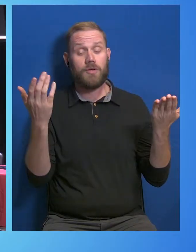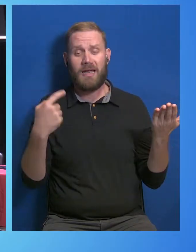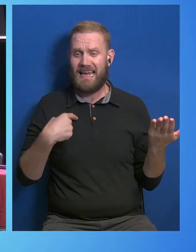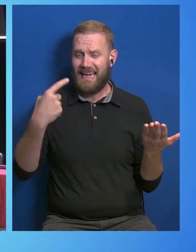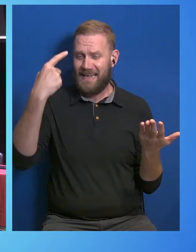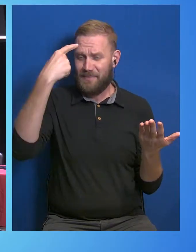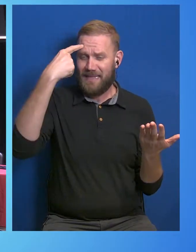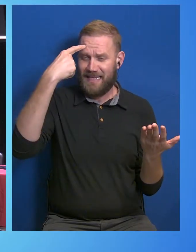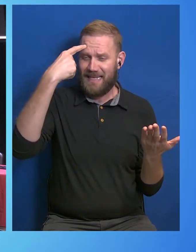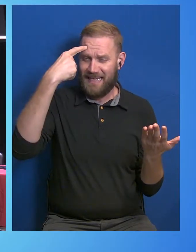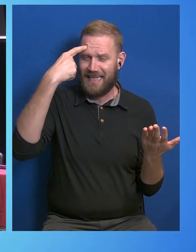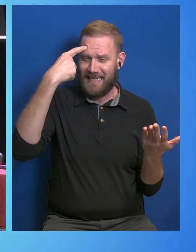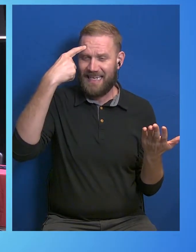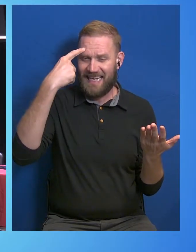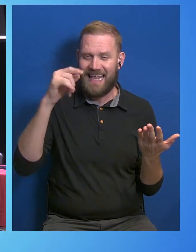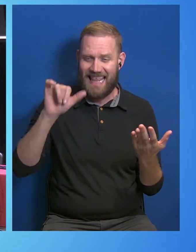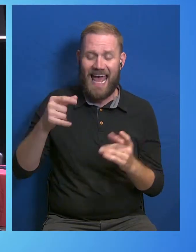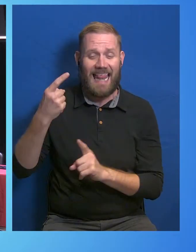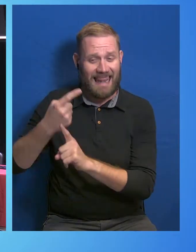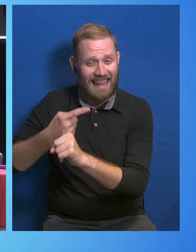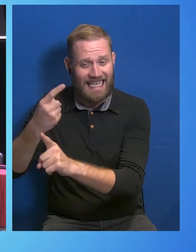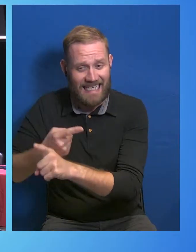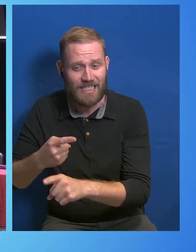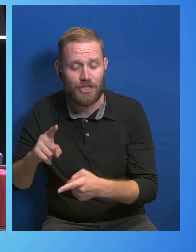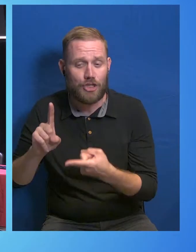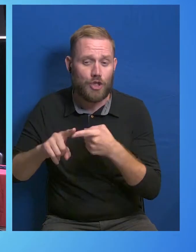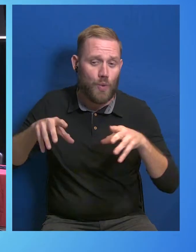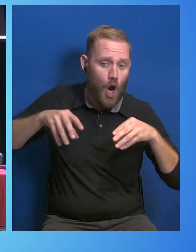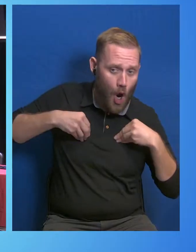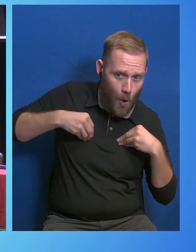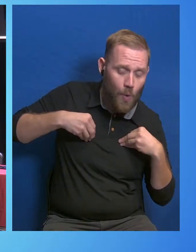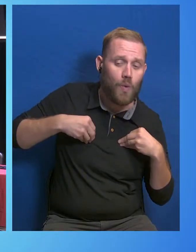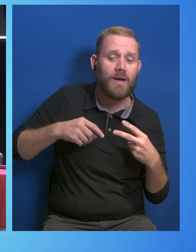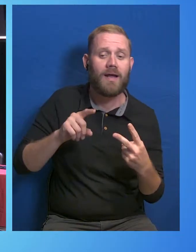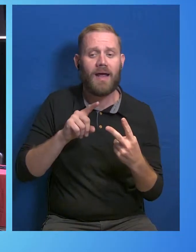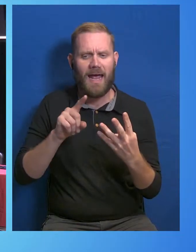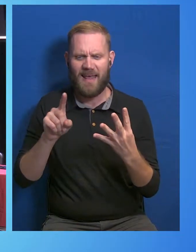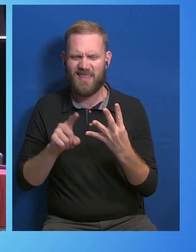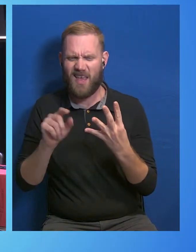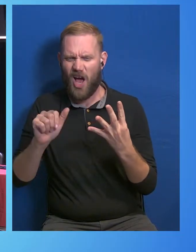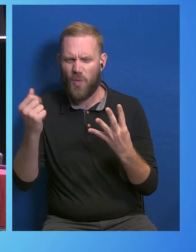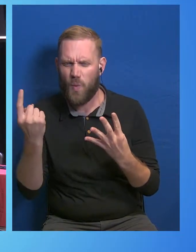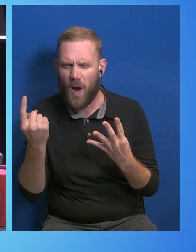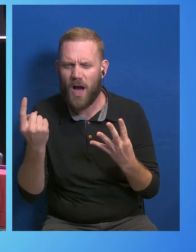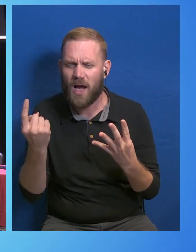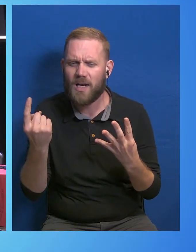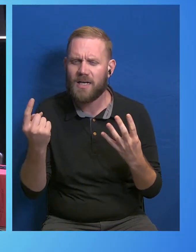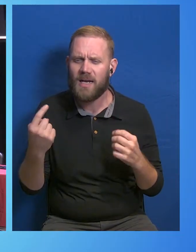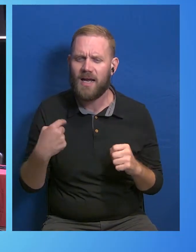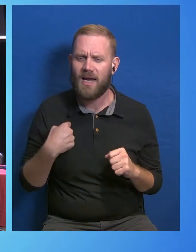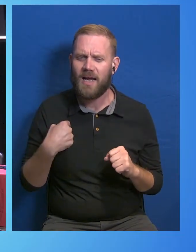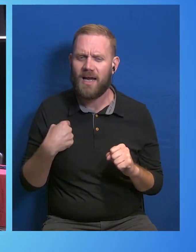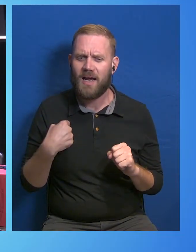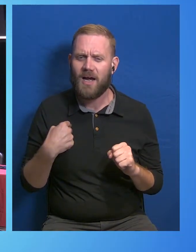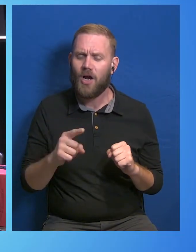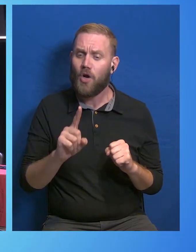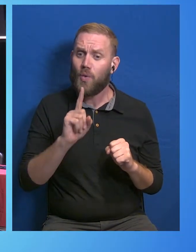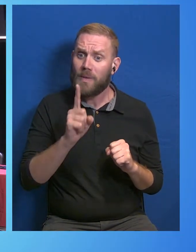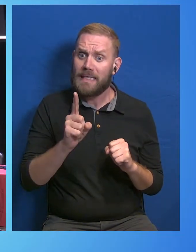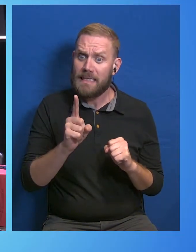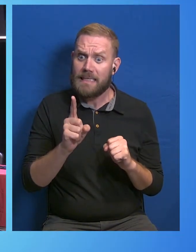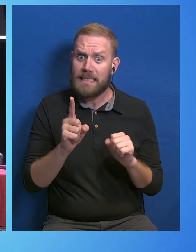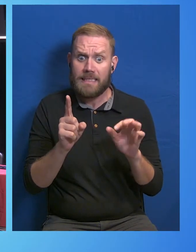lease to own and the other one are really